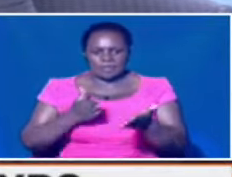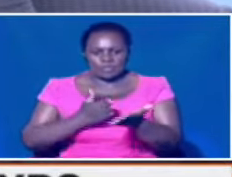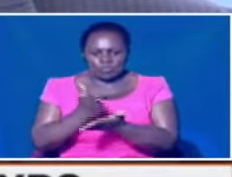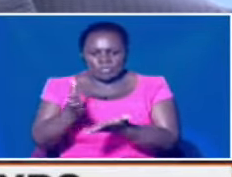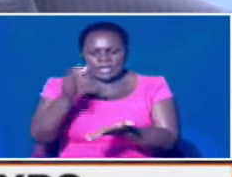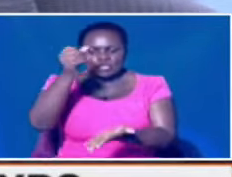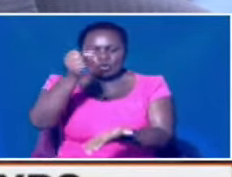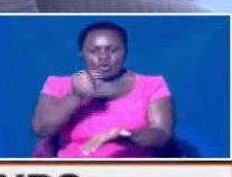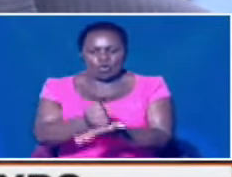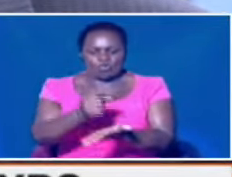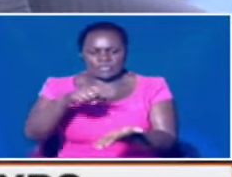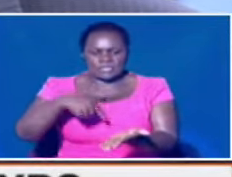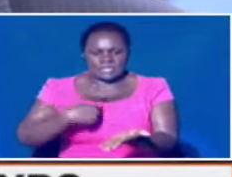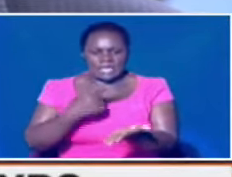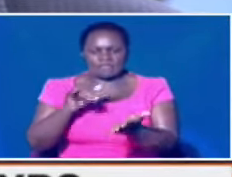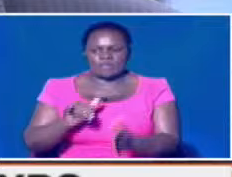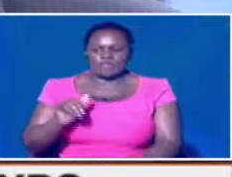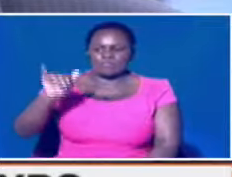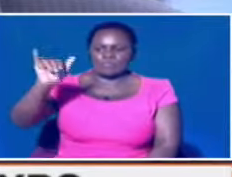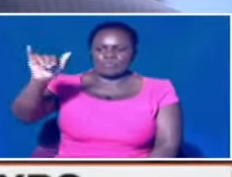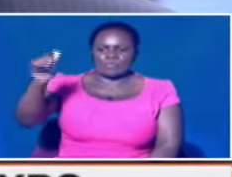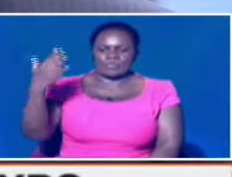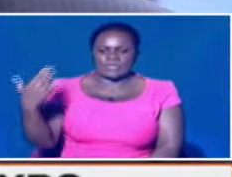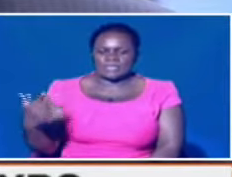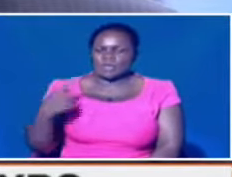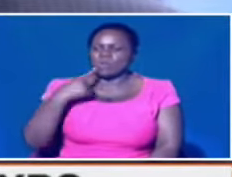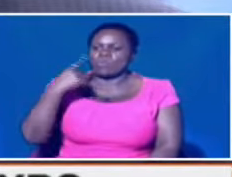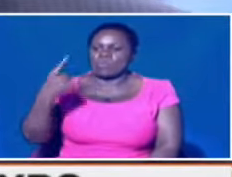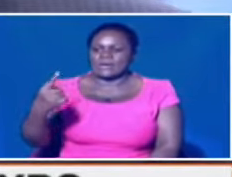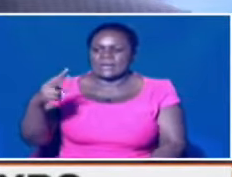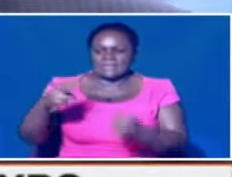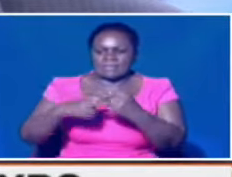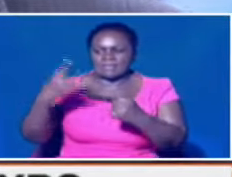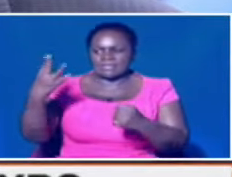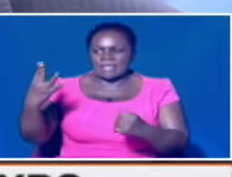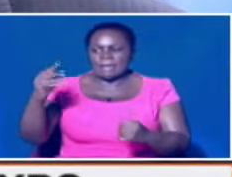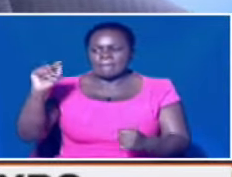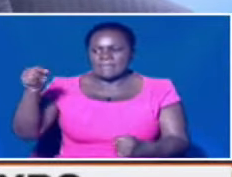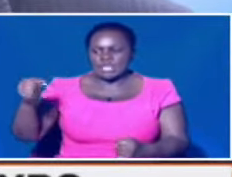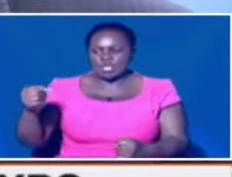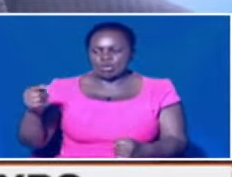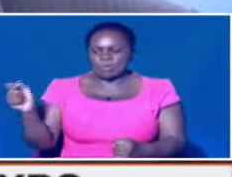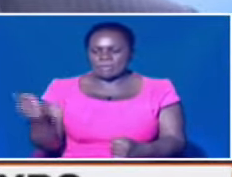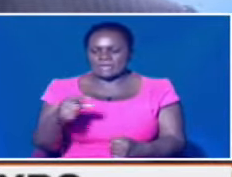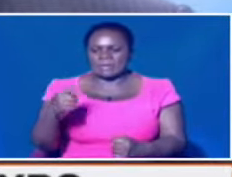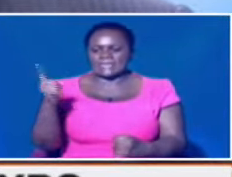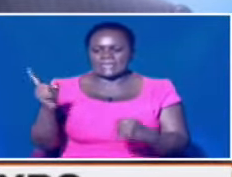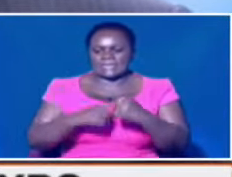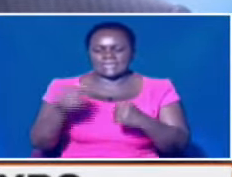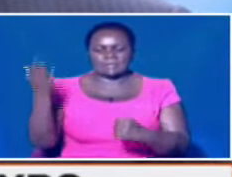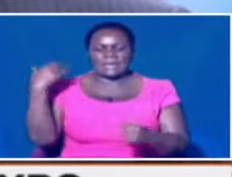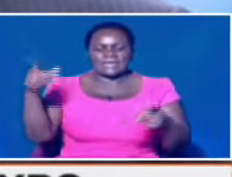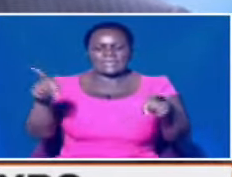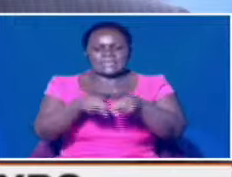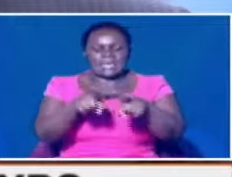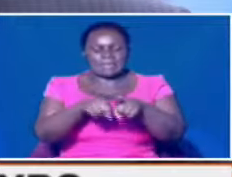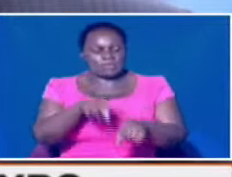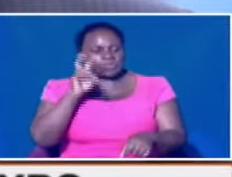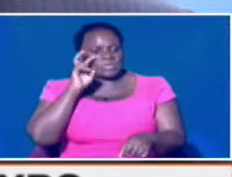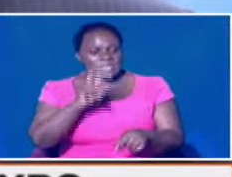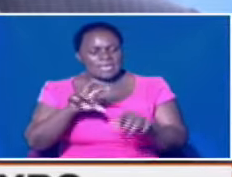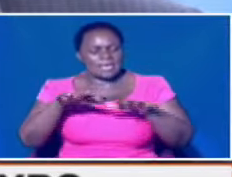that office, we've been able to export goods worth 174 million in the last 6 months. And equally, also, we are looking